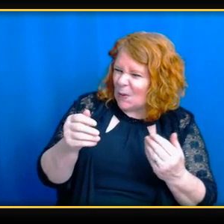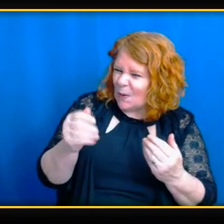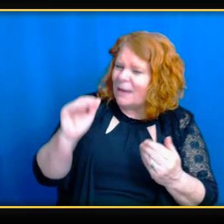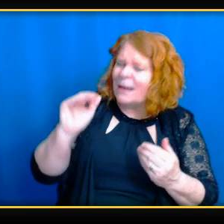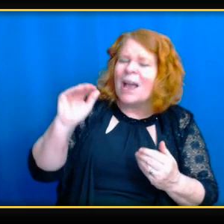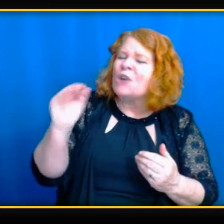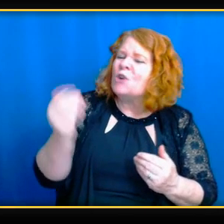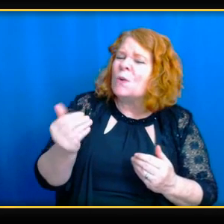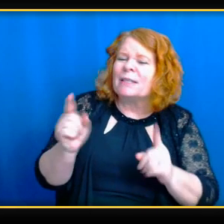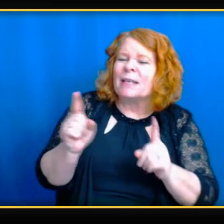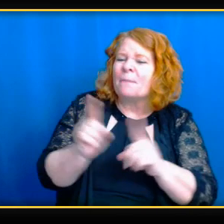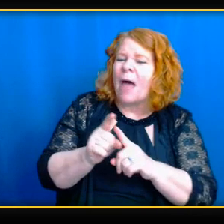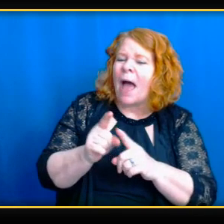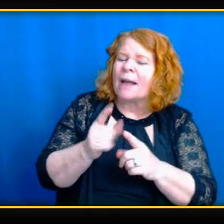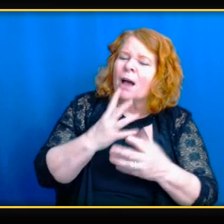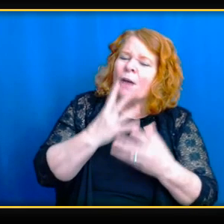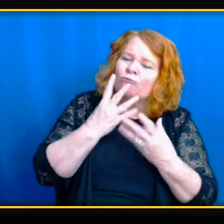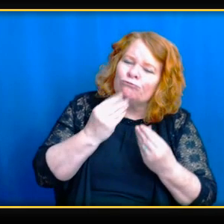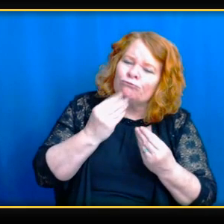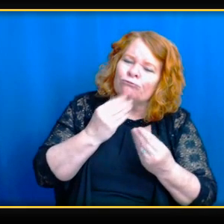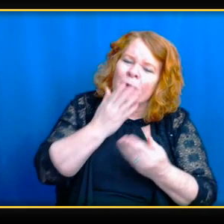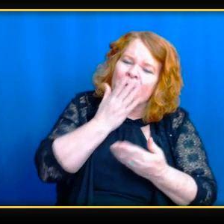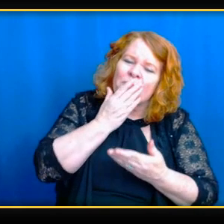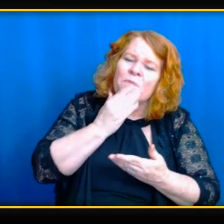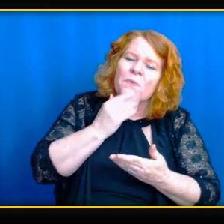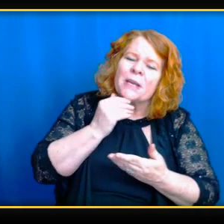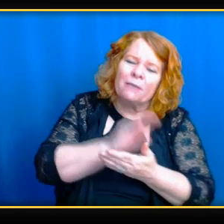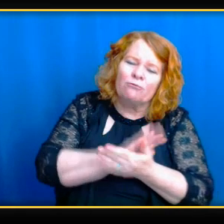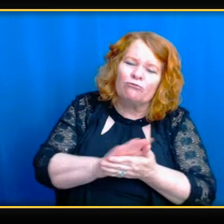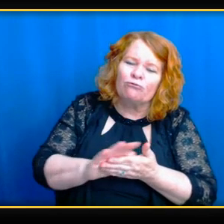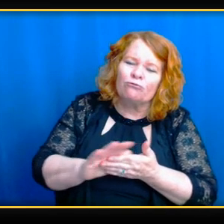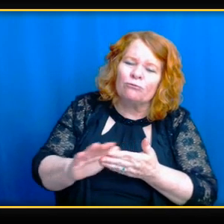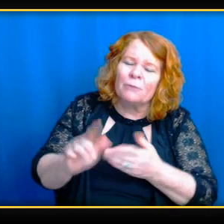a kind and sweet-natured person, but you have to be